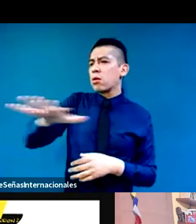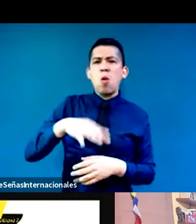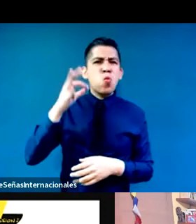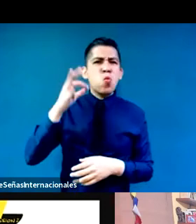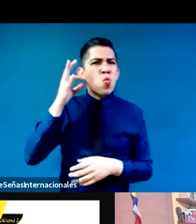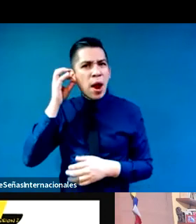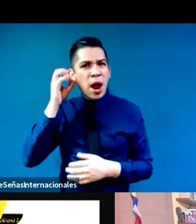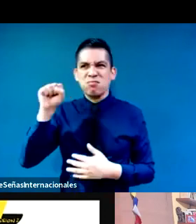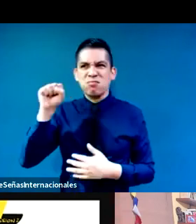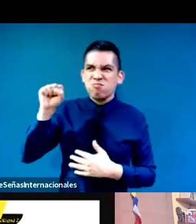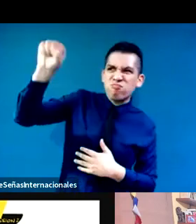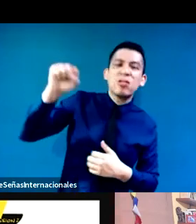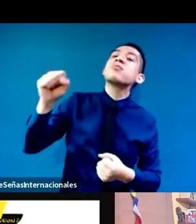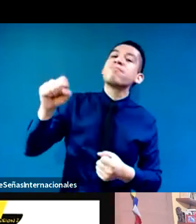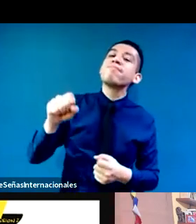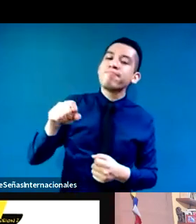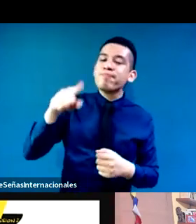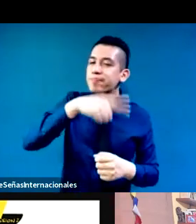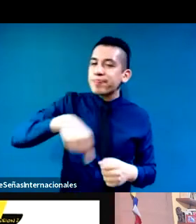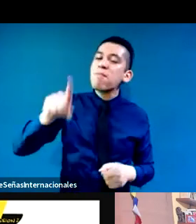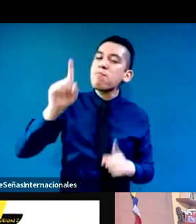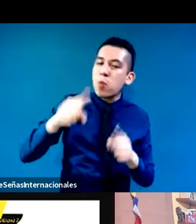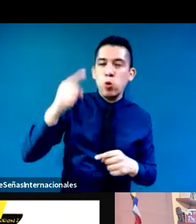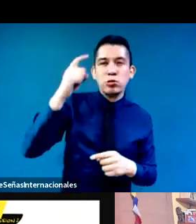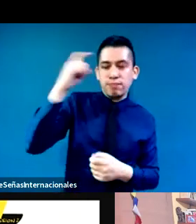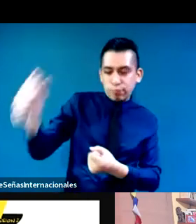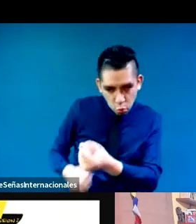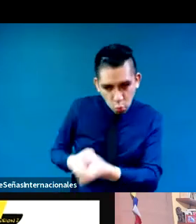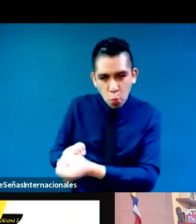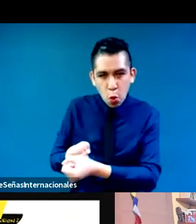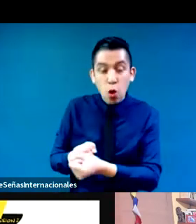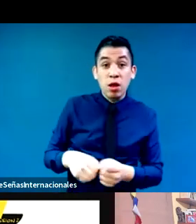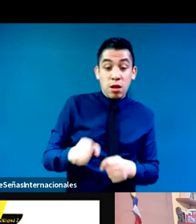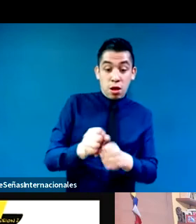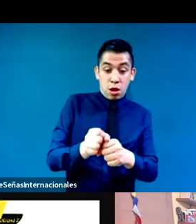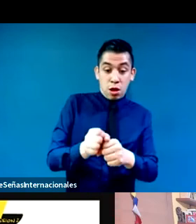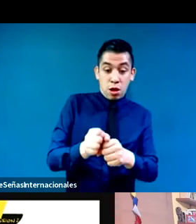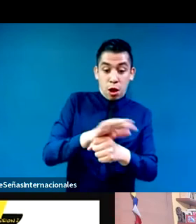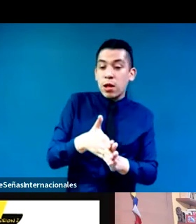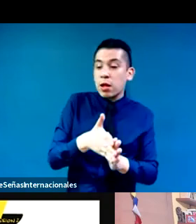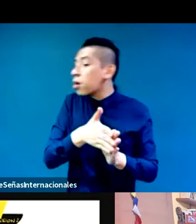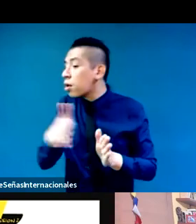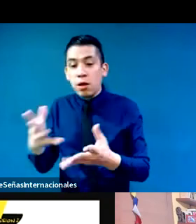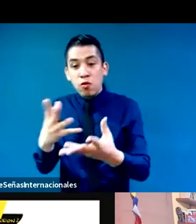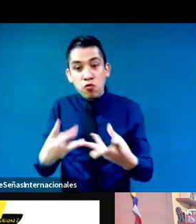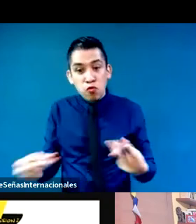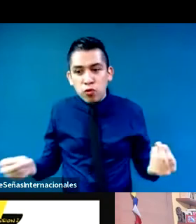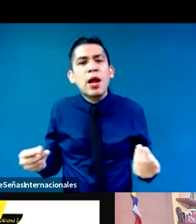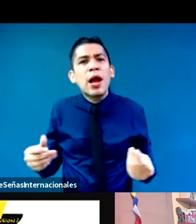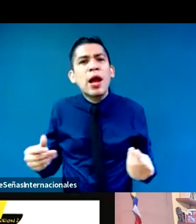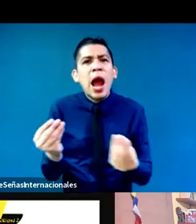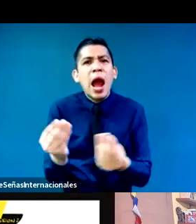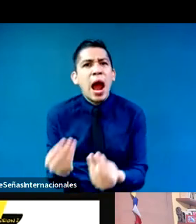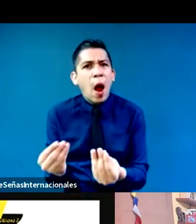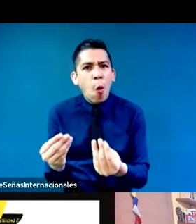kick off this panel discussion by setting the scene and making the case for women's and girls' economic justice and rights. I will